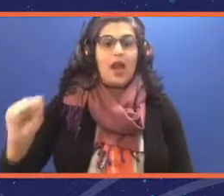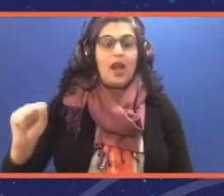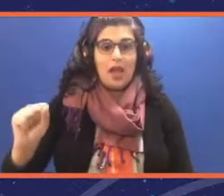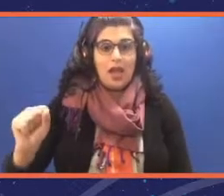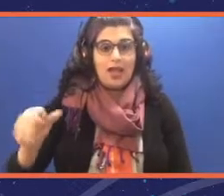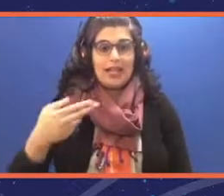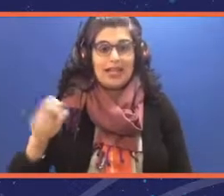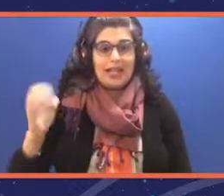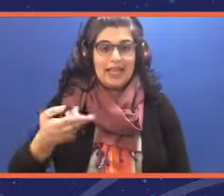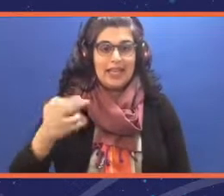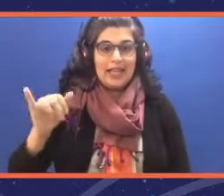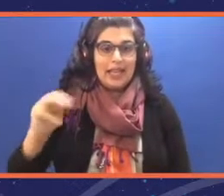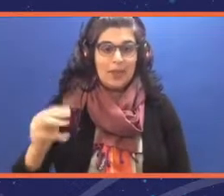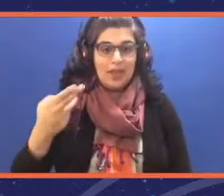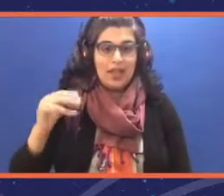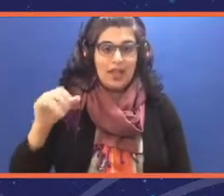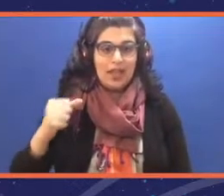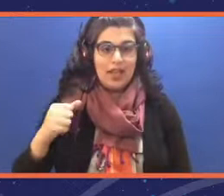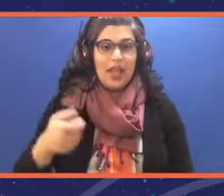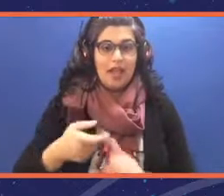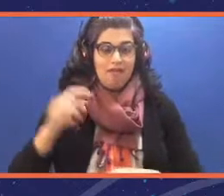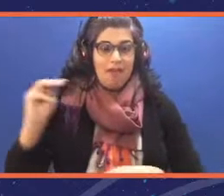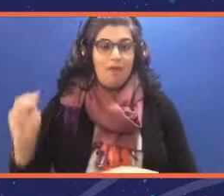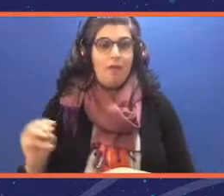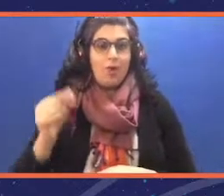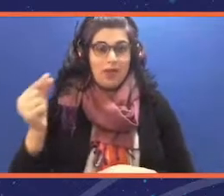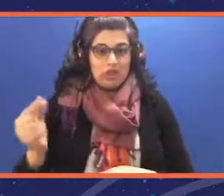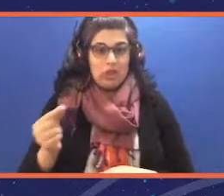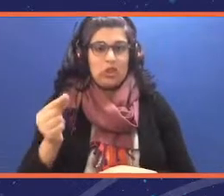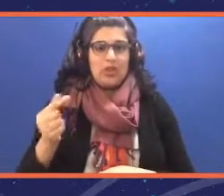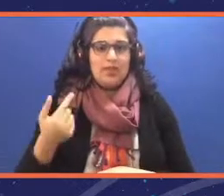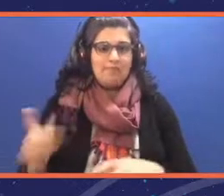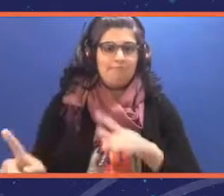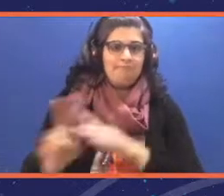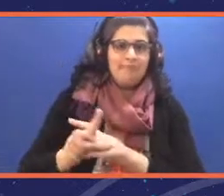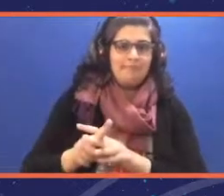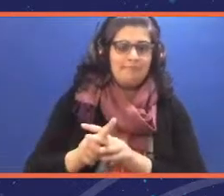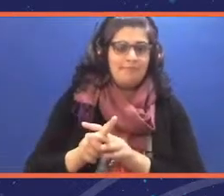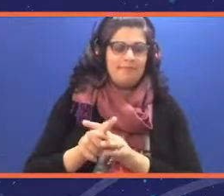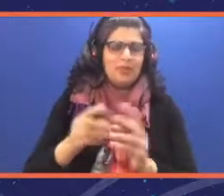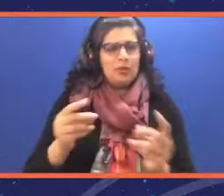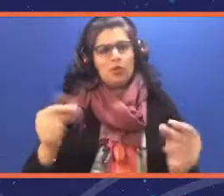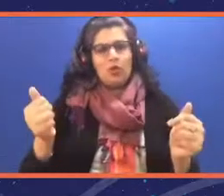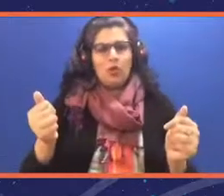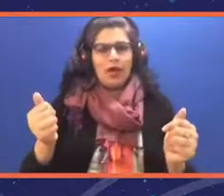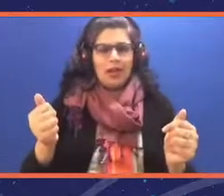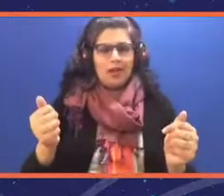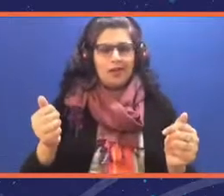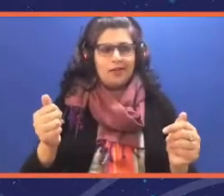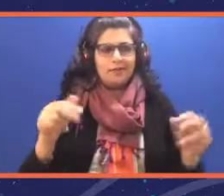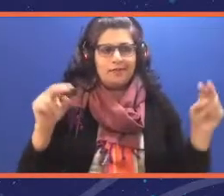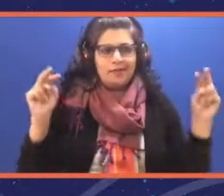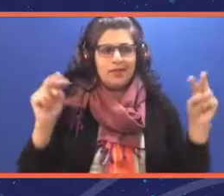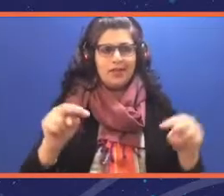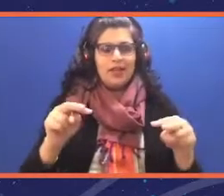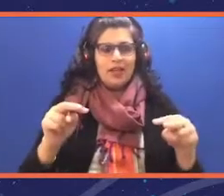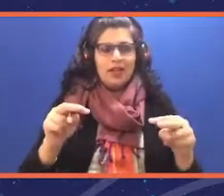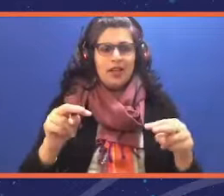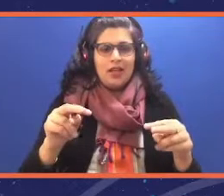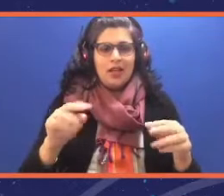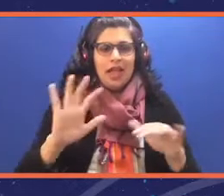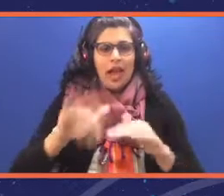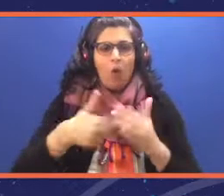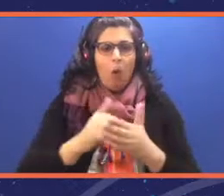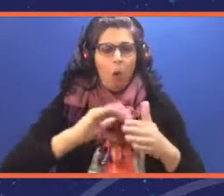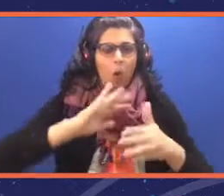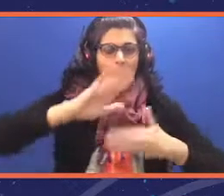Generation. And I came on just to give you all just a quick overview of just how all of these series